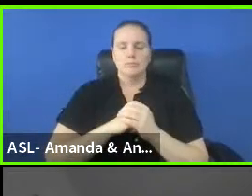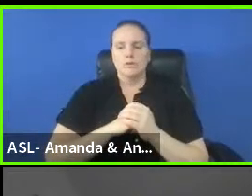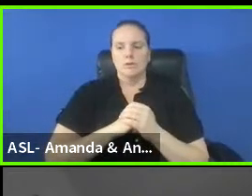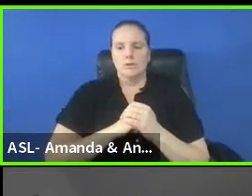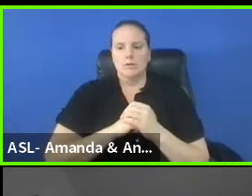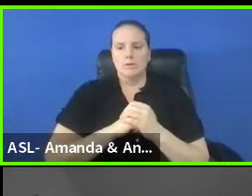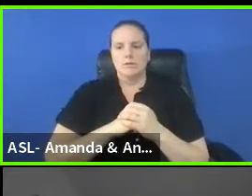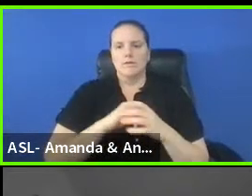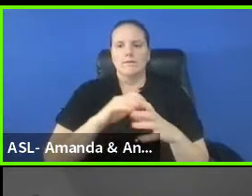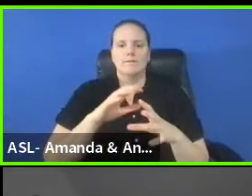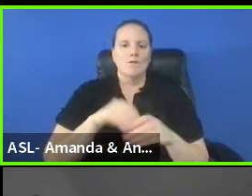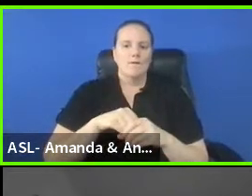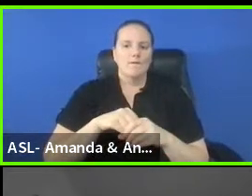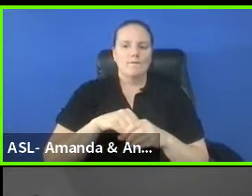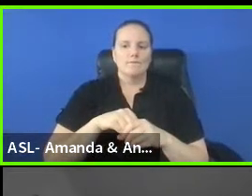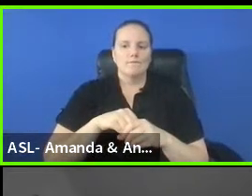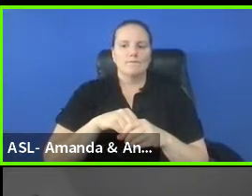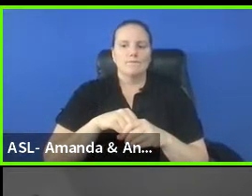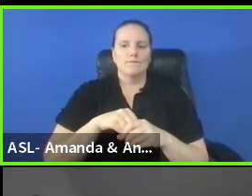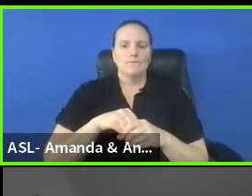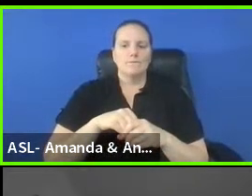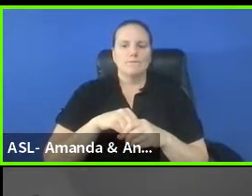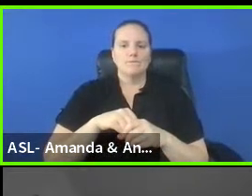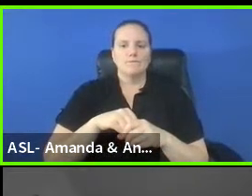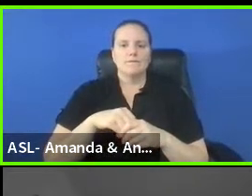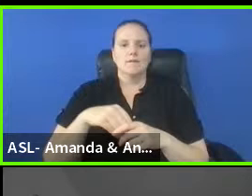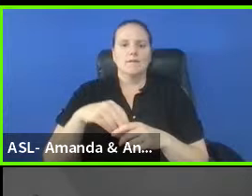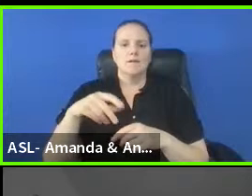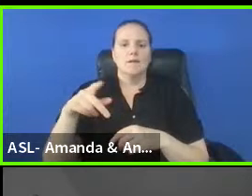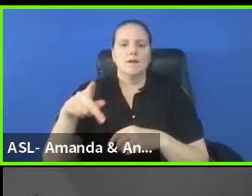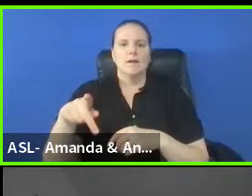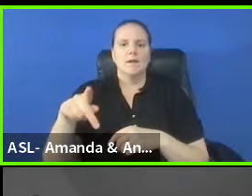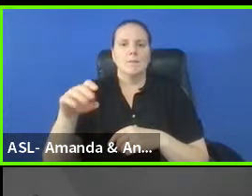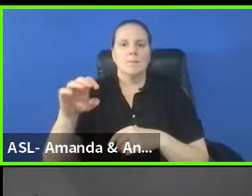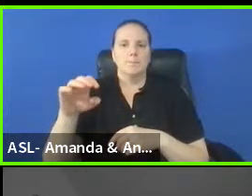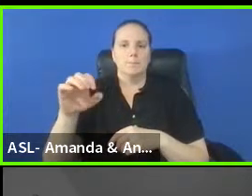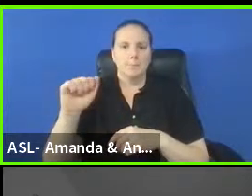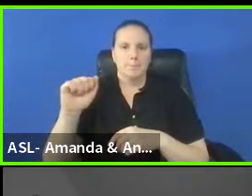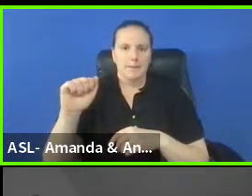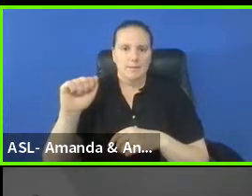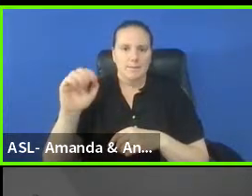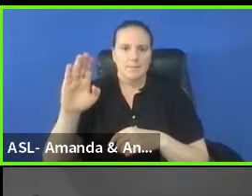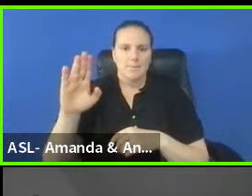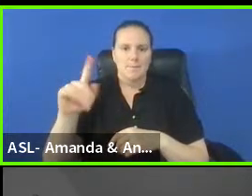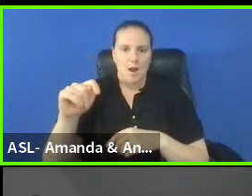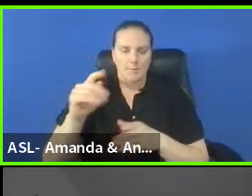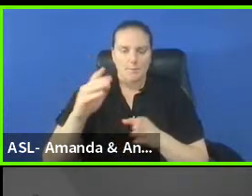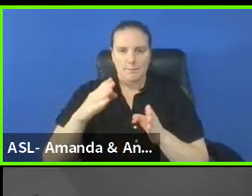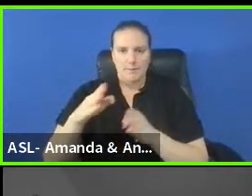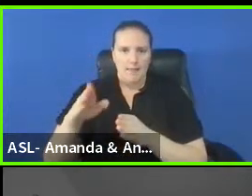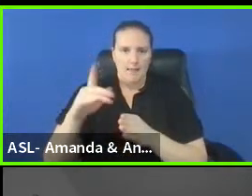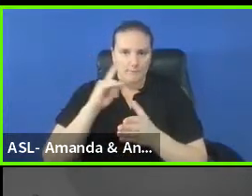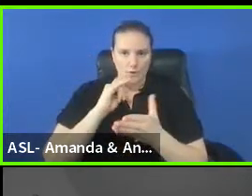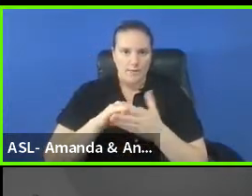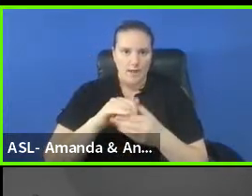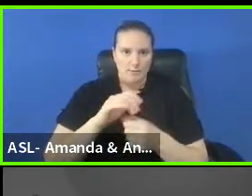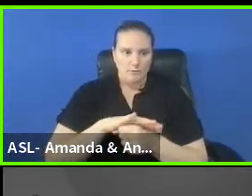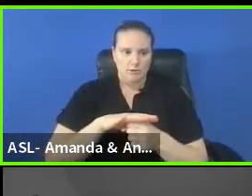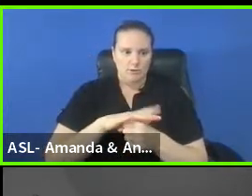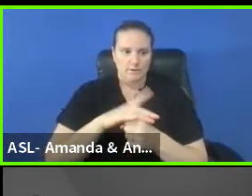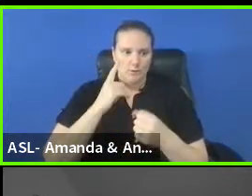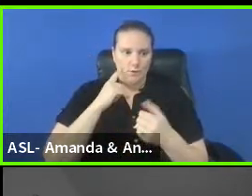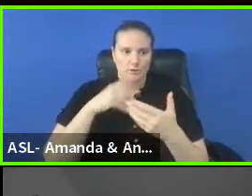play nicely with PBOT's plans for the region, and all these things that are to do an